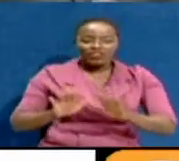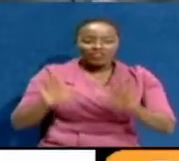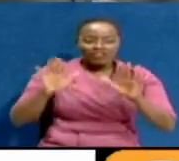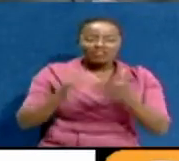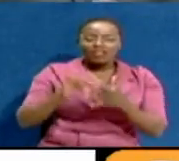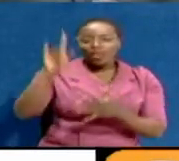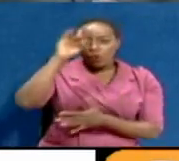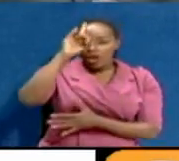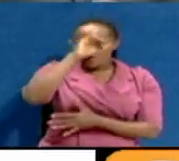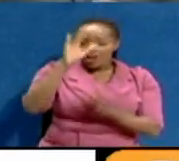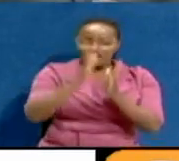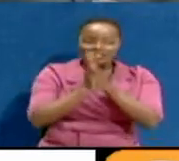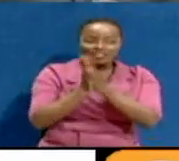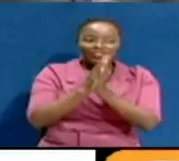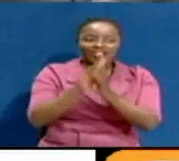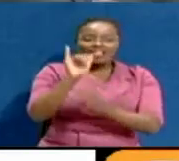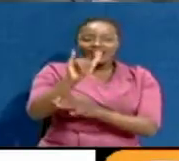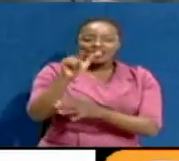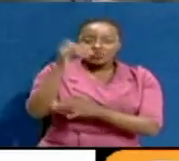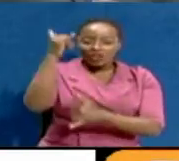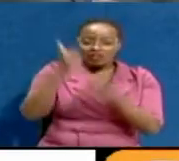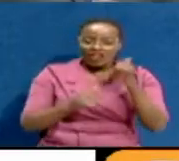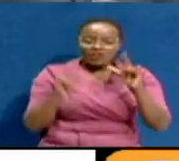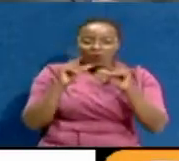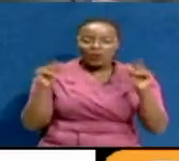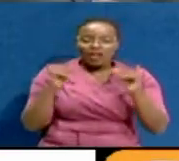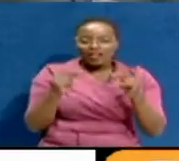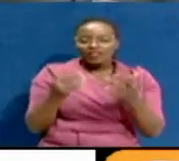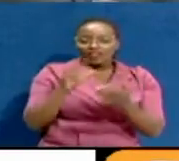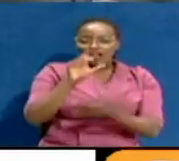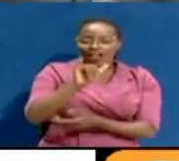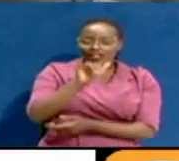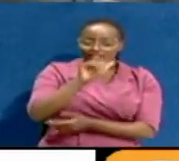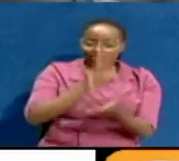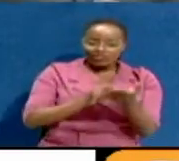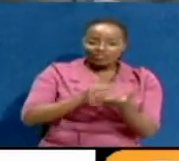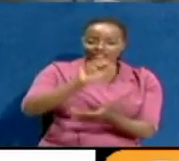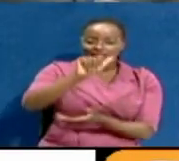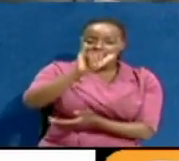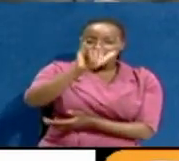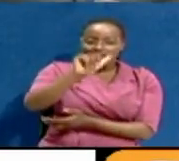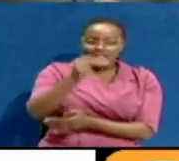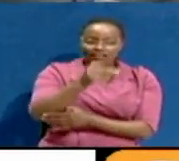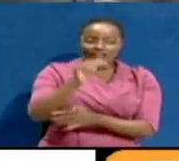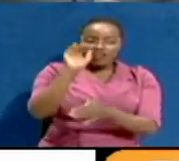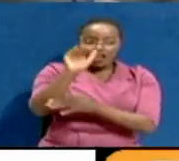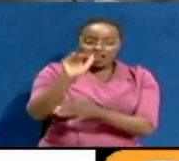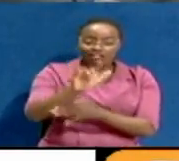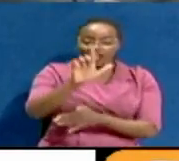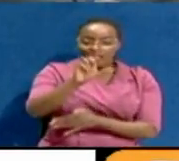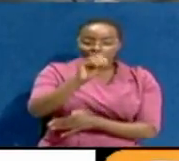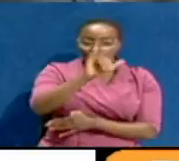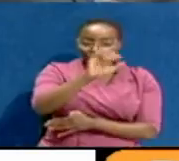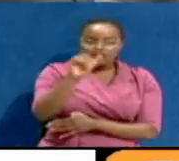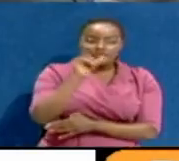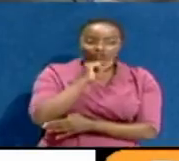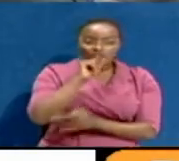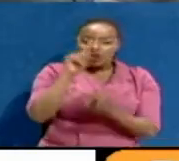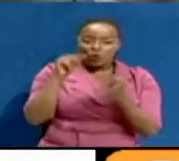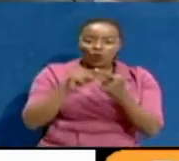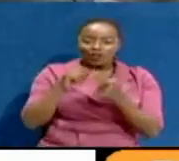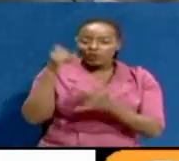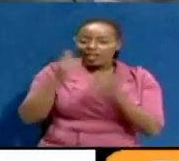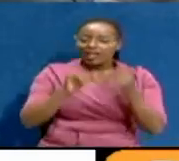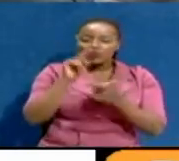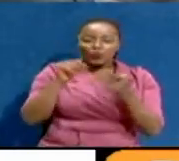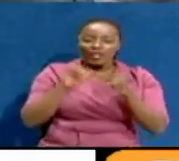the propaganda, I think, is your parting shot. Dr. Aya, let me get a last word from you. And I asked Dr. Mbajo this already. When are we going to be